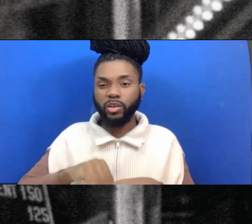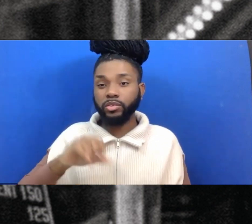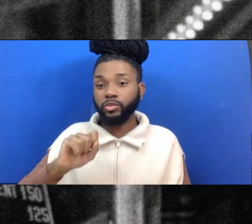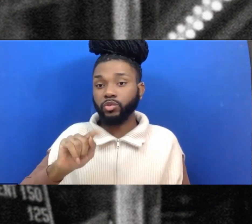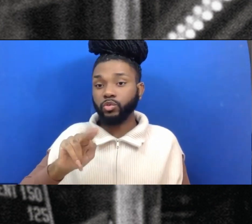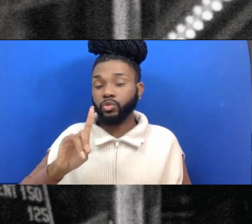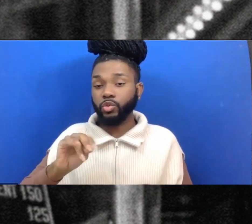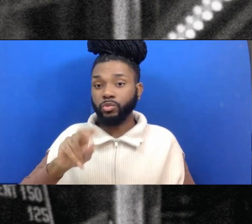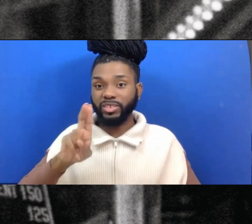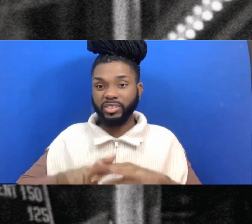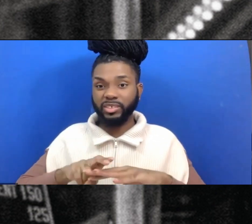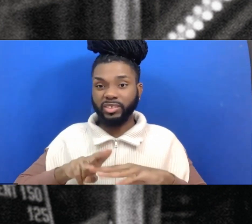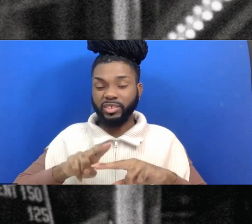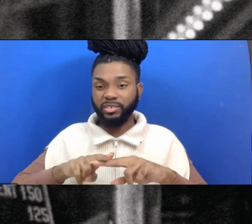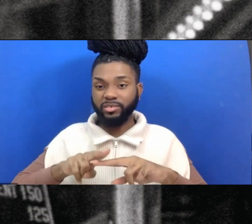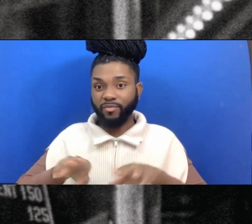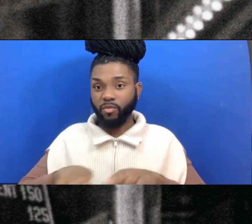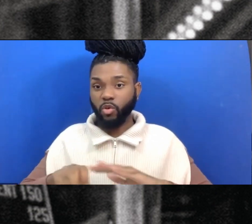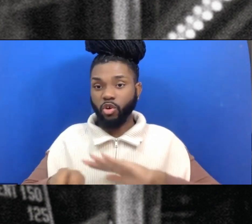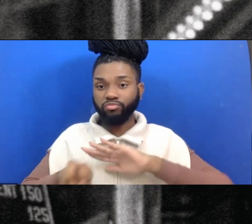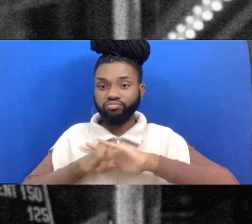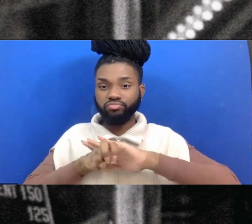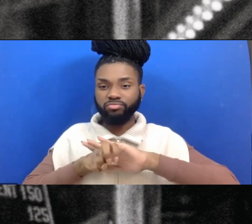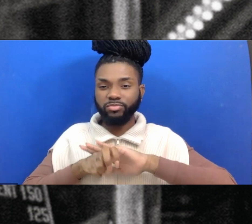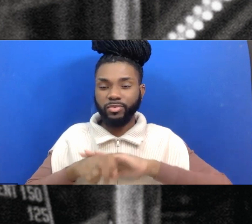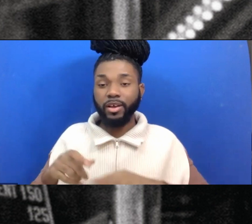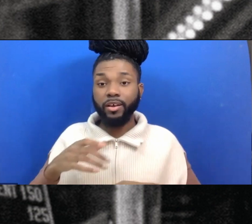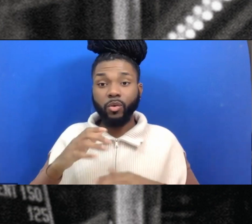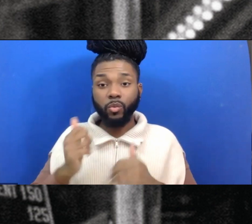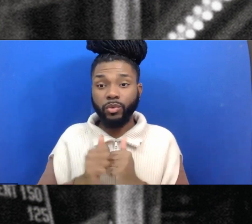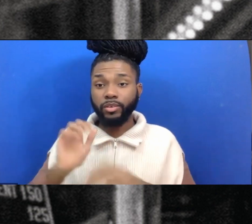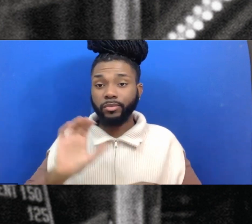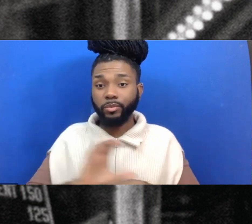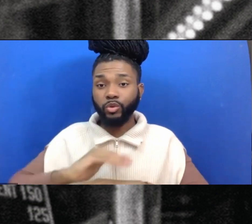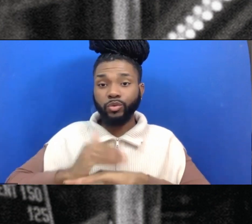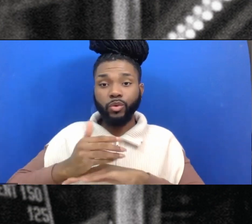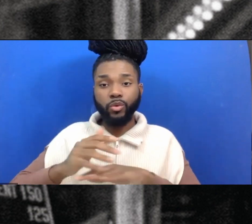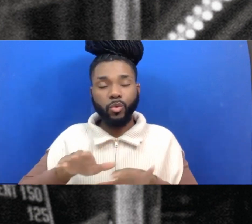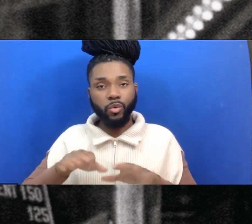wall, computer open, writing, thinking, looking.